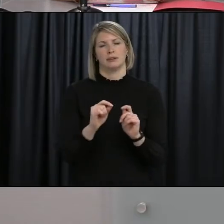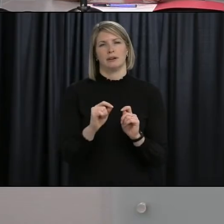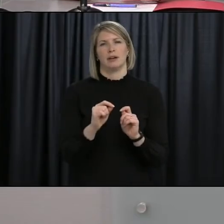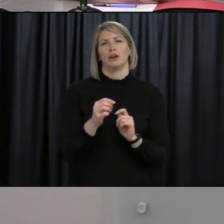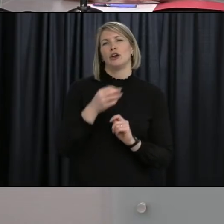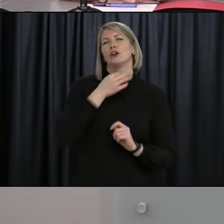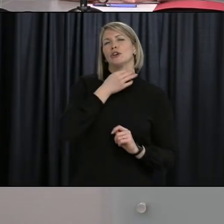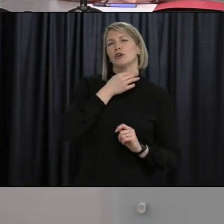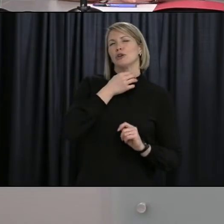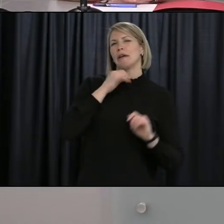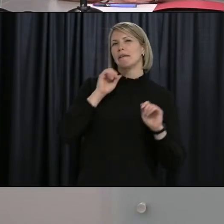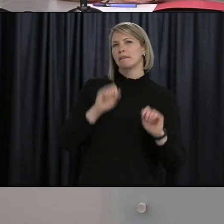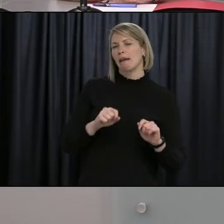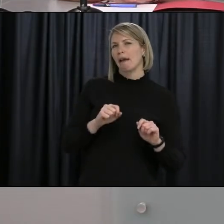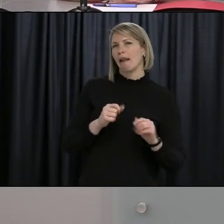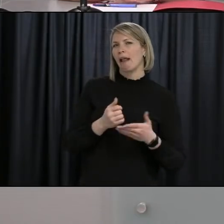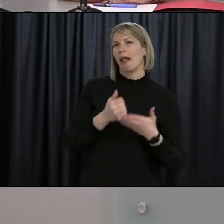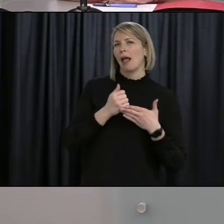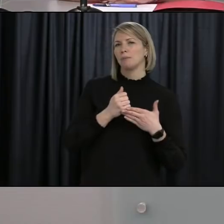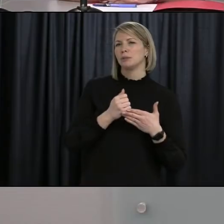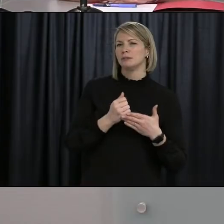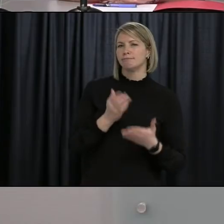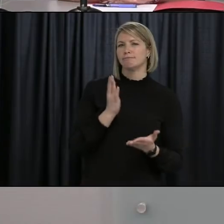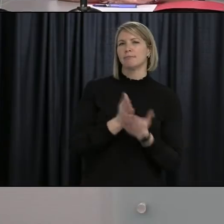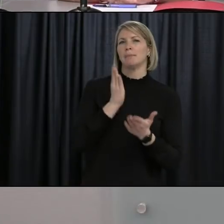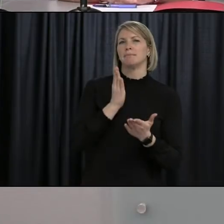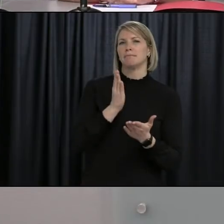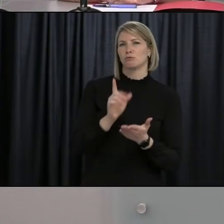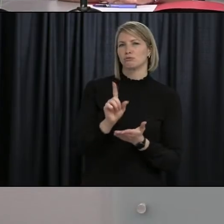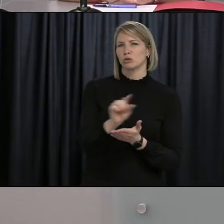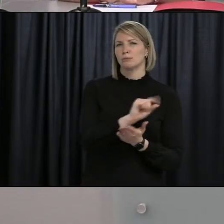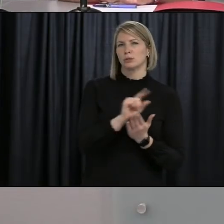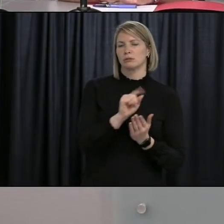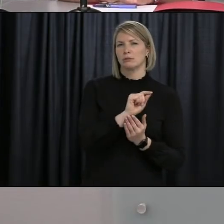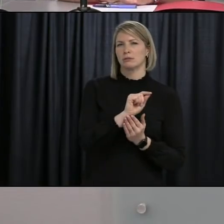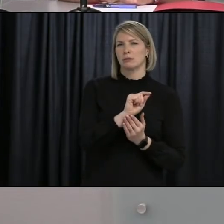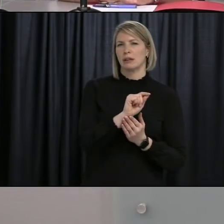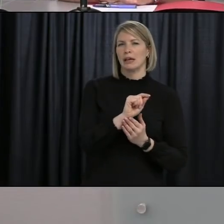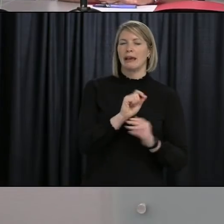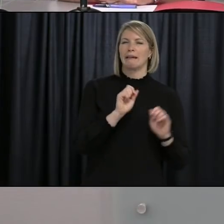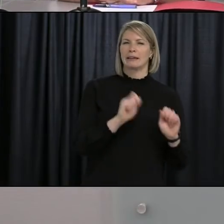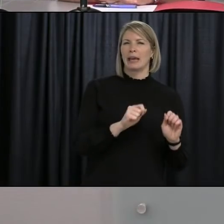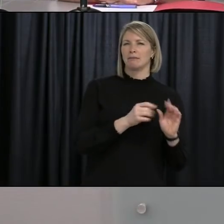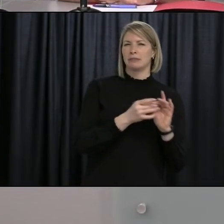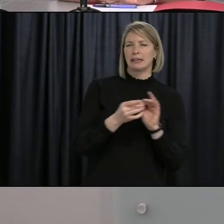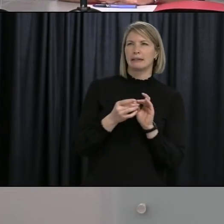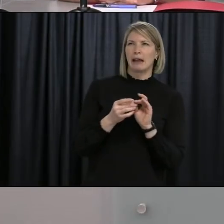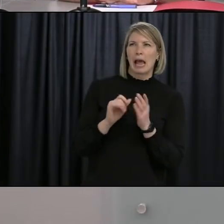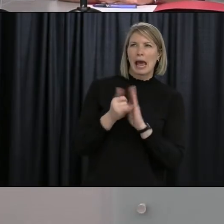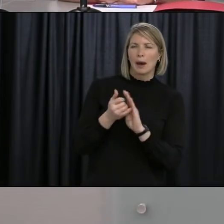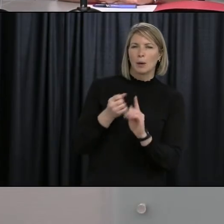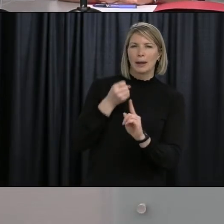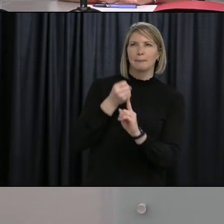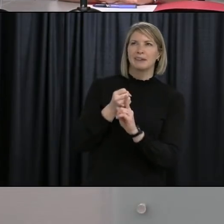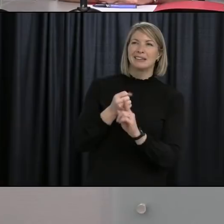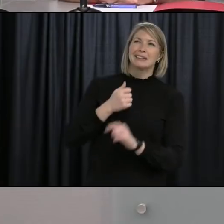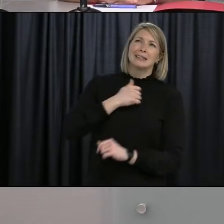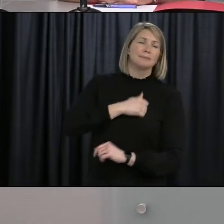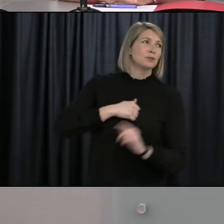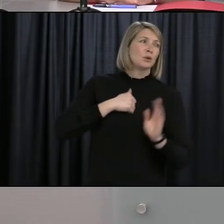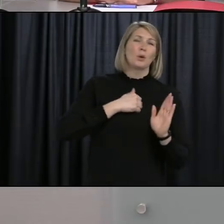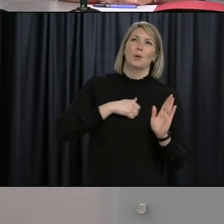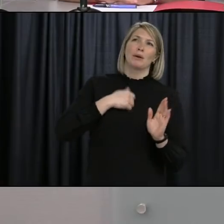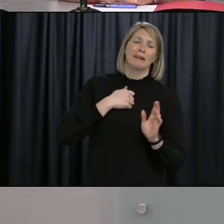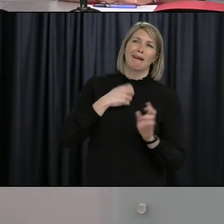address some of the things being widely shared in the public realm and the impact that has on individuals and the community as a whole? Oh, I'm sorry,